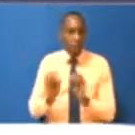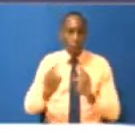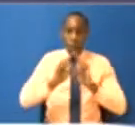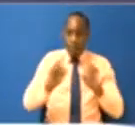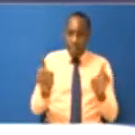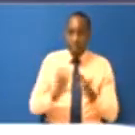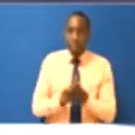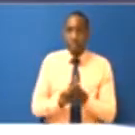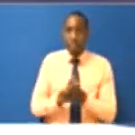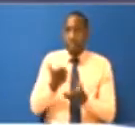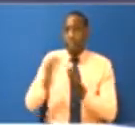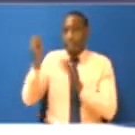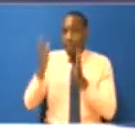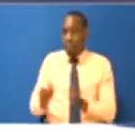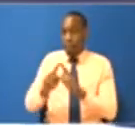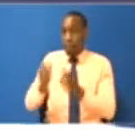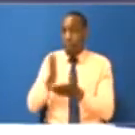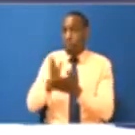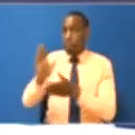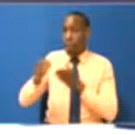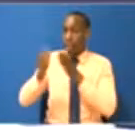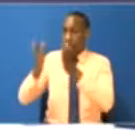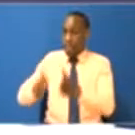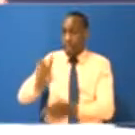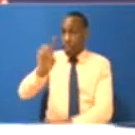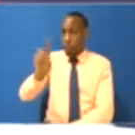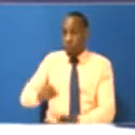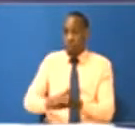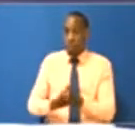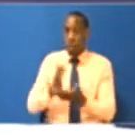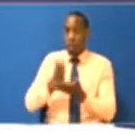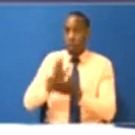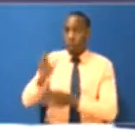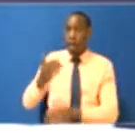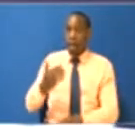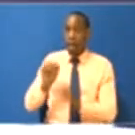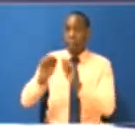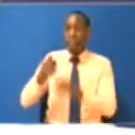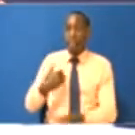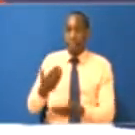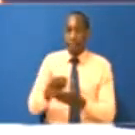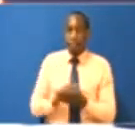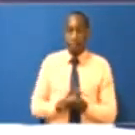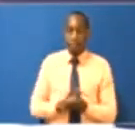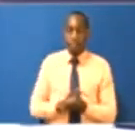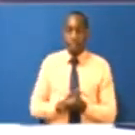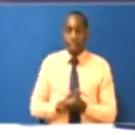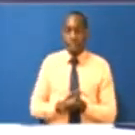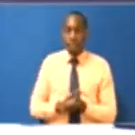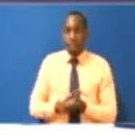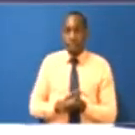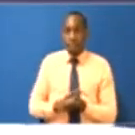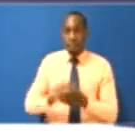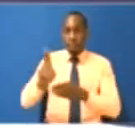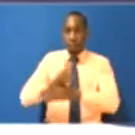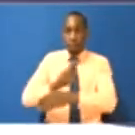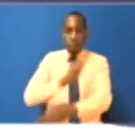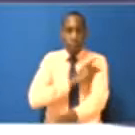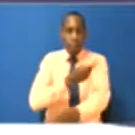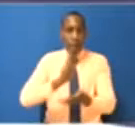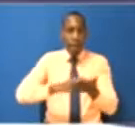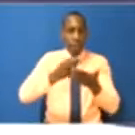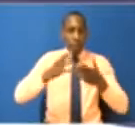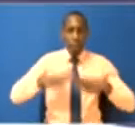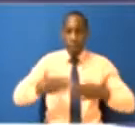but even if it's a politician are they leaders do they have the ability to tap into the the power of the resource of the